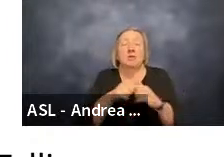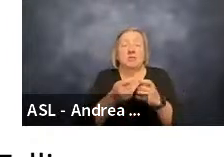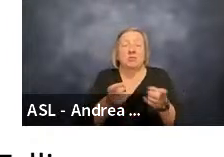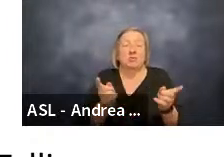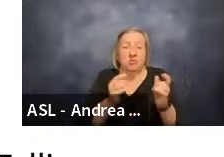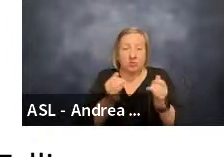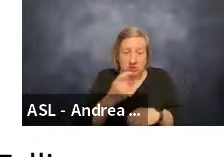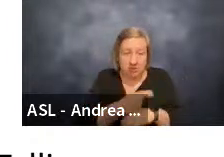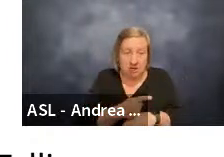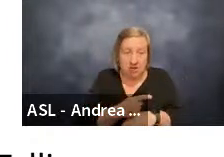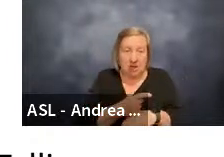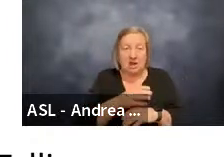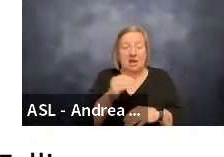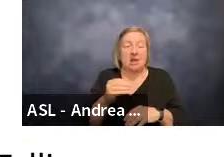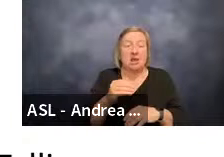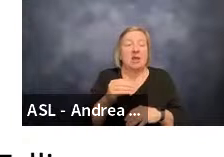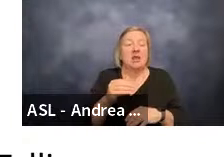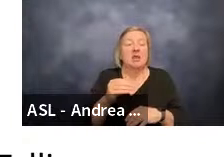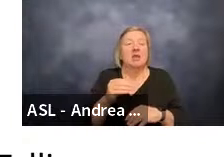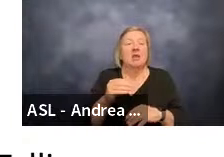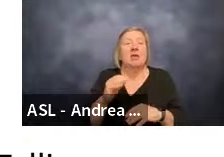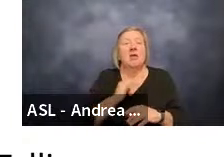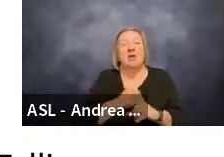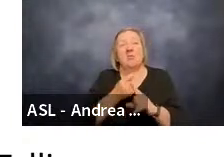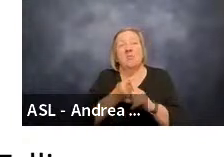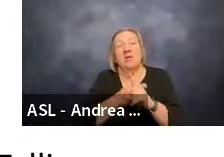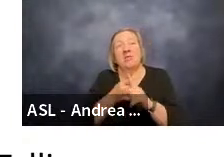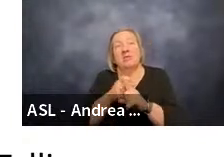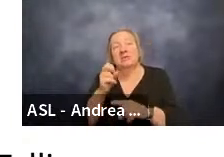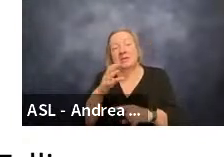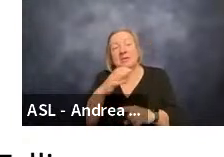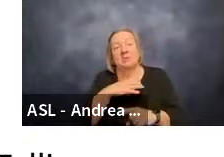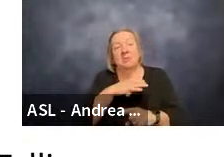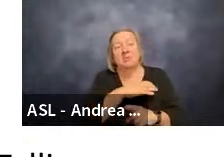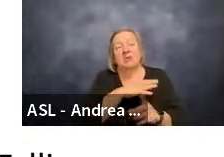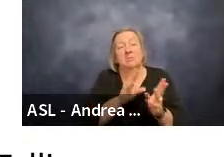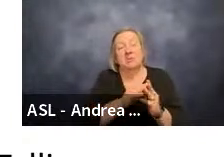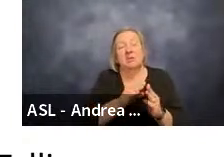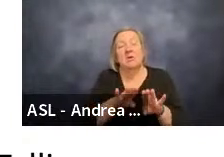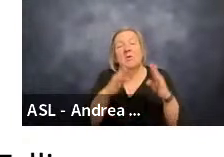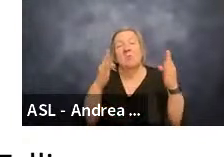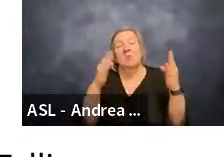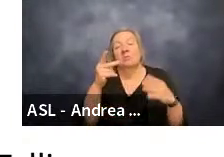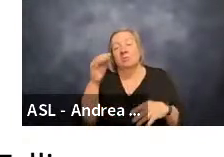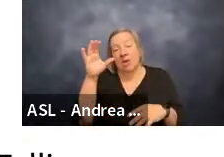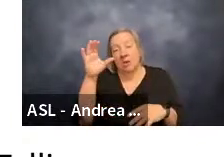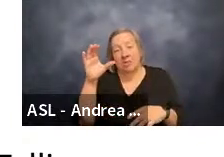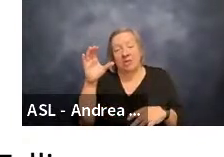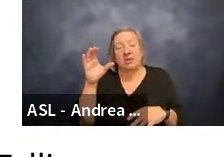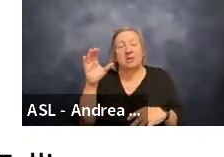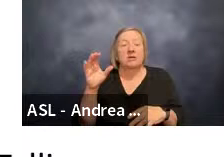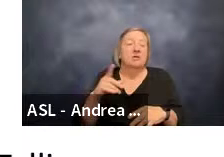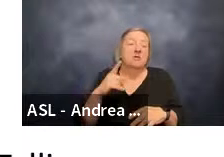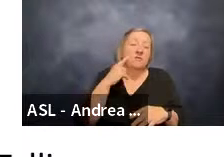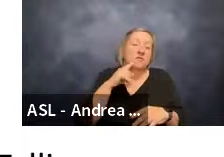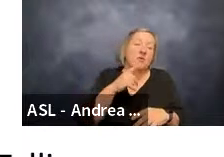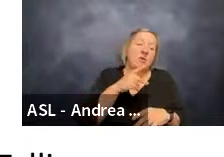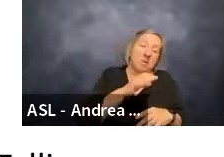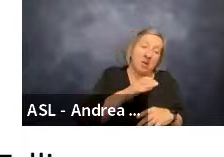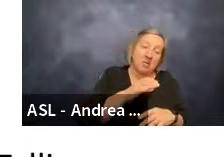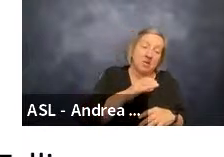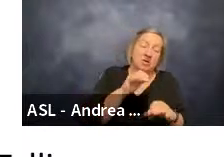today, as well as our monthly subcommittee meetings that we convene, which are open to the public, both for public